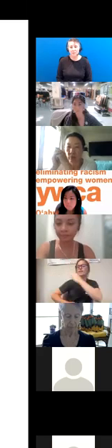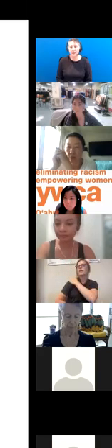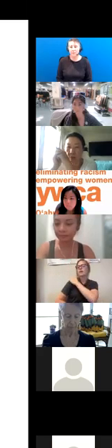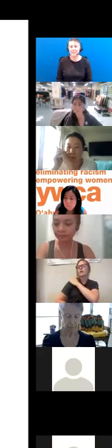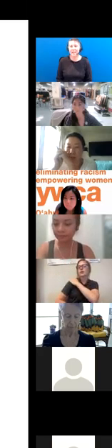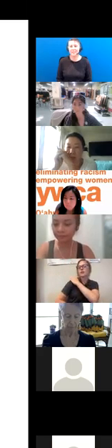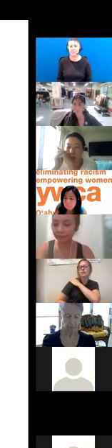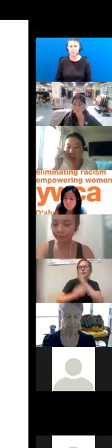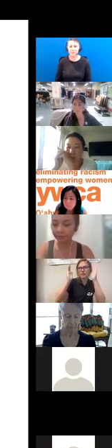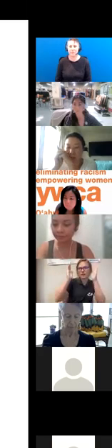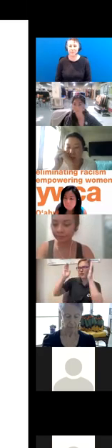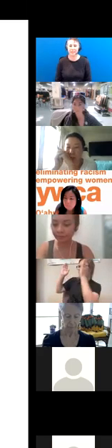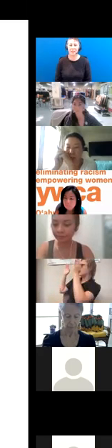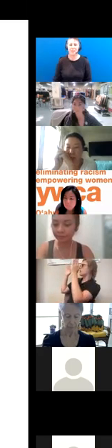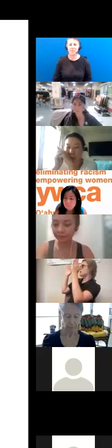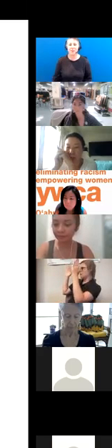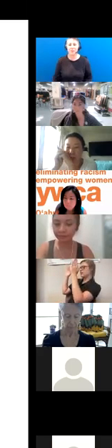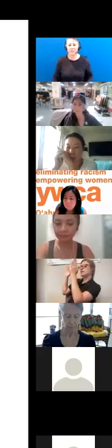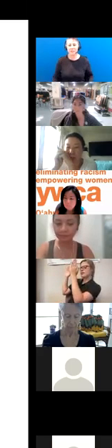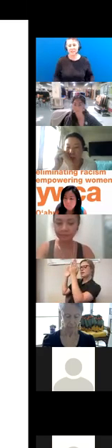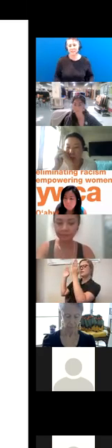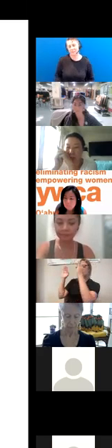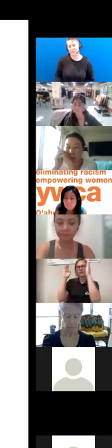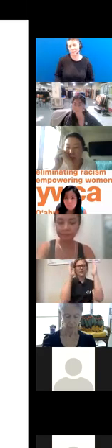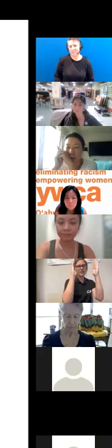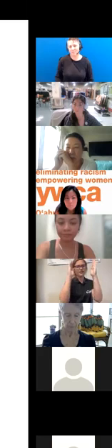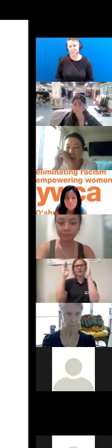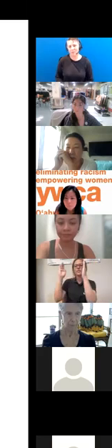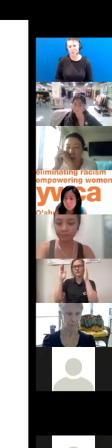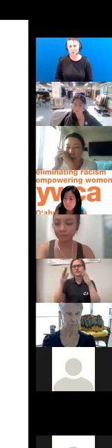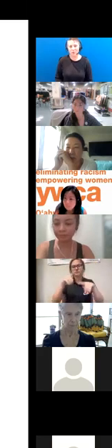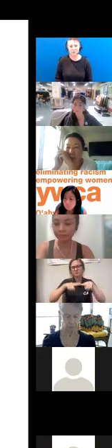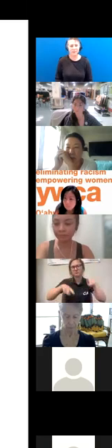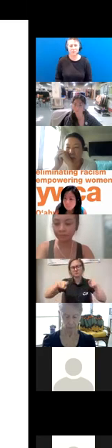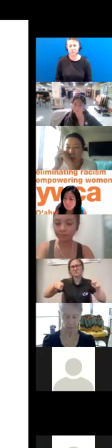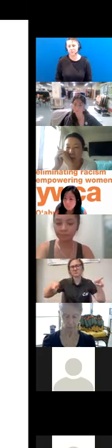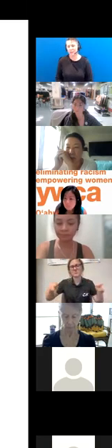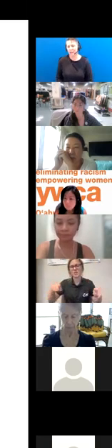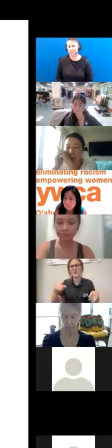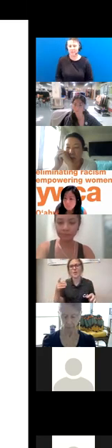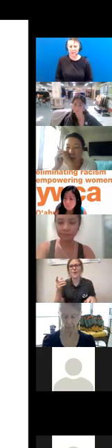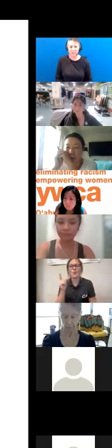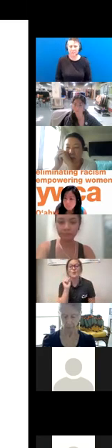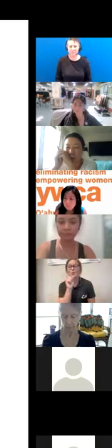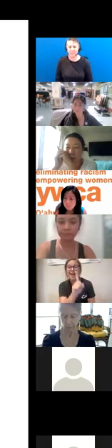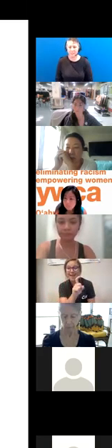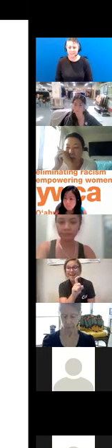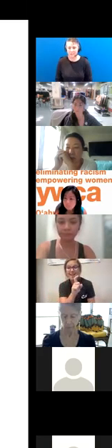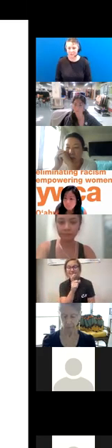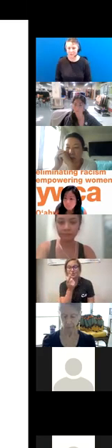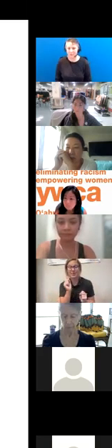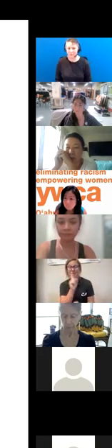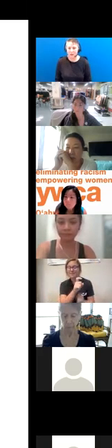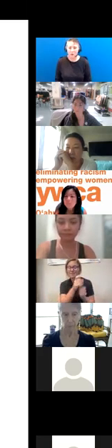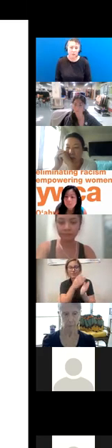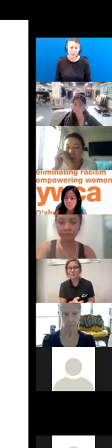see, but they can't see peripherally. So you need to tap them on the shoulder, and then they will turn their head to actually physically see